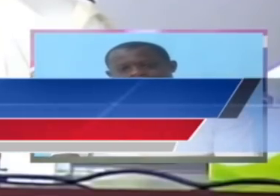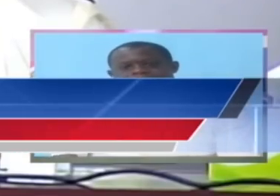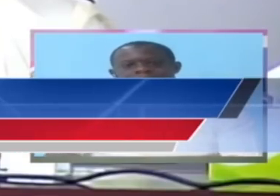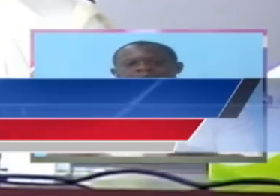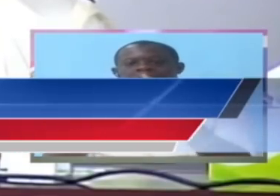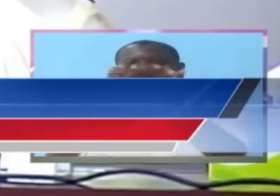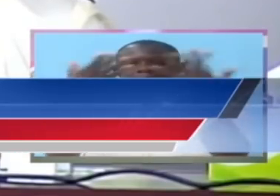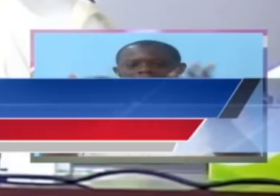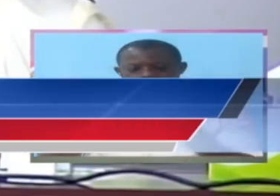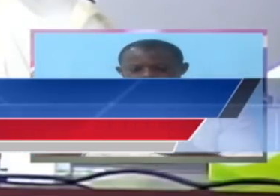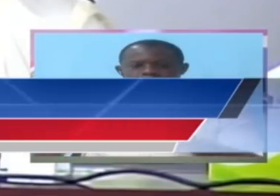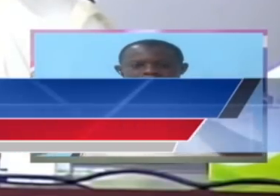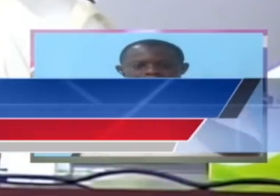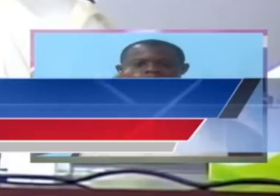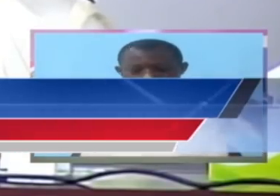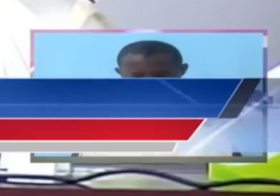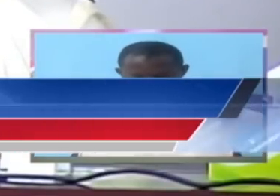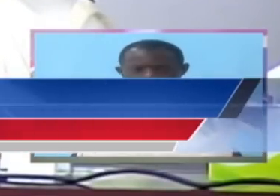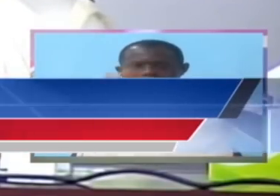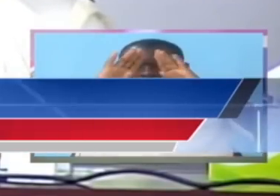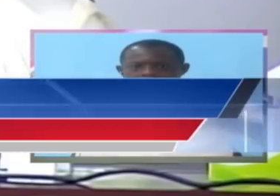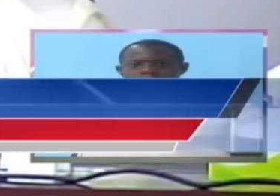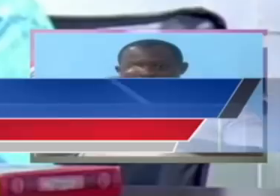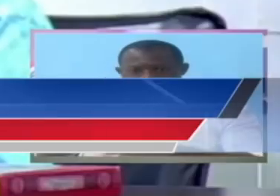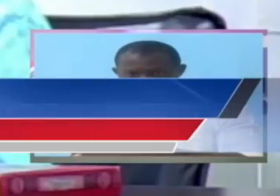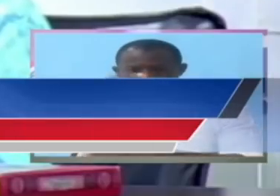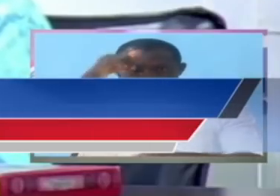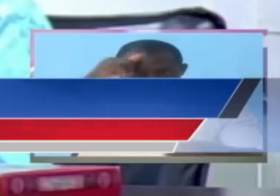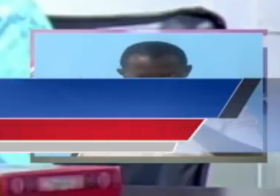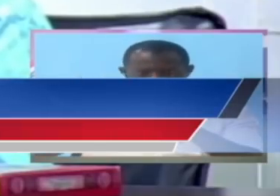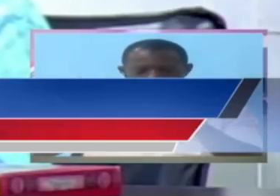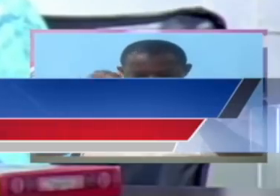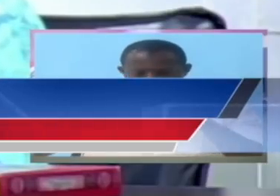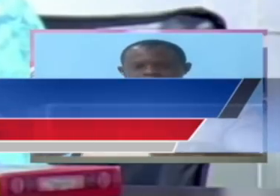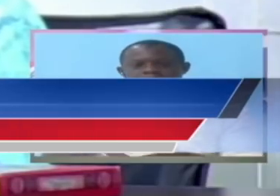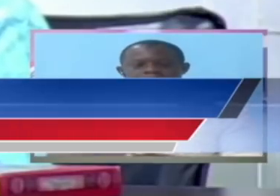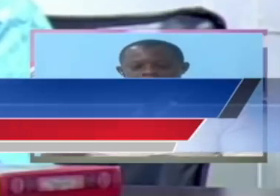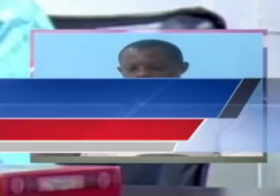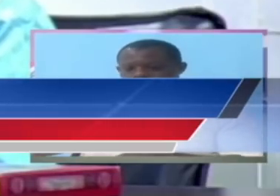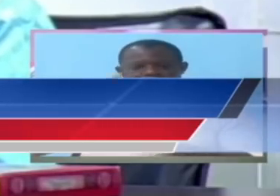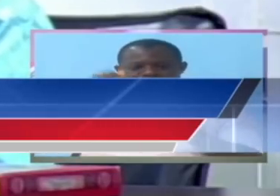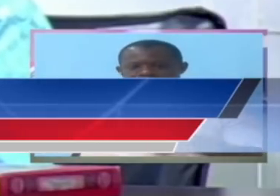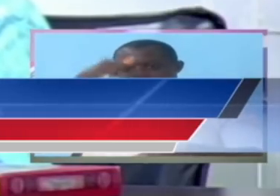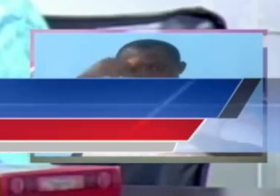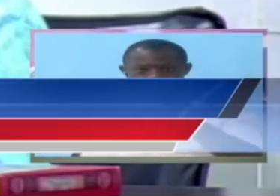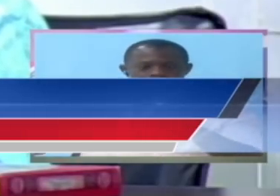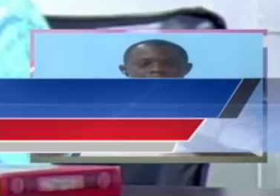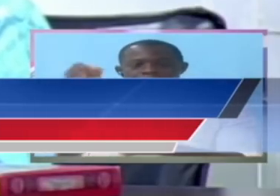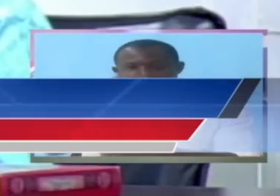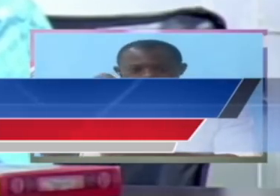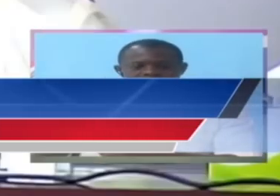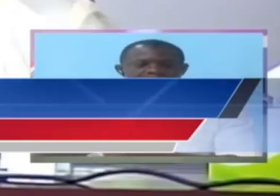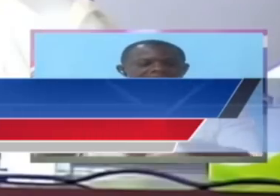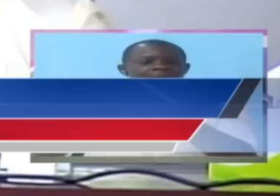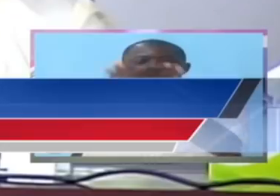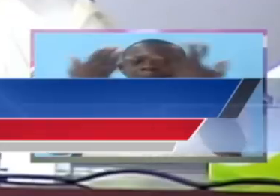businessman, was the first to appear before the commission to narrate his ordeal at the hands of the NIA. He told the commission that he came to the country in